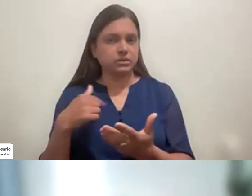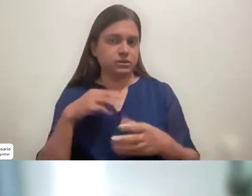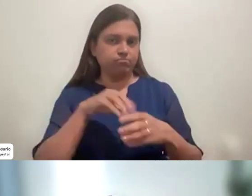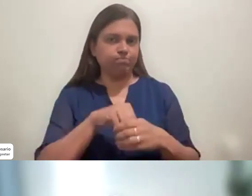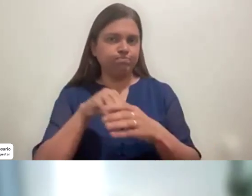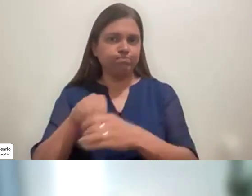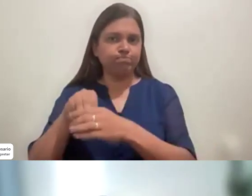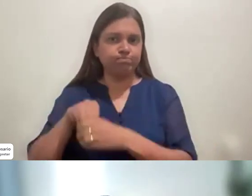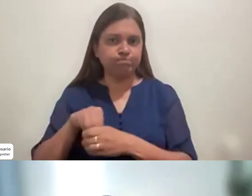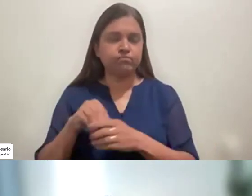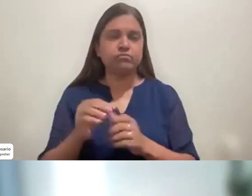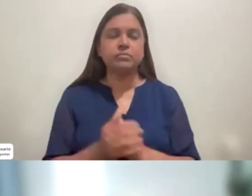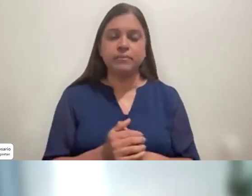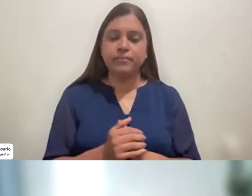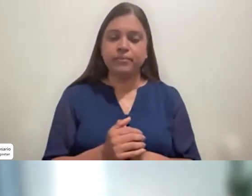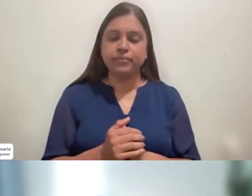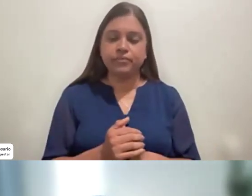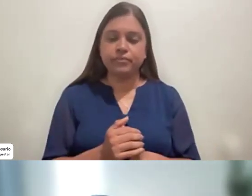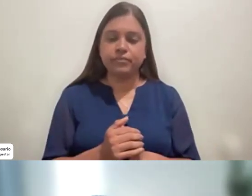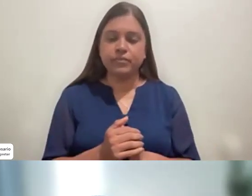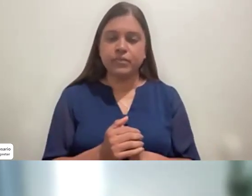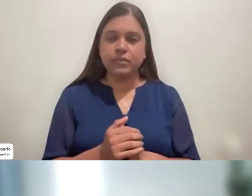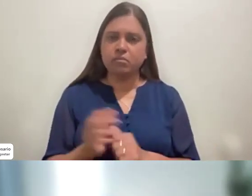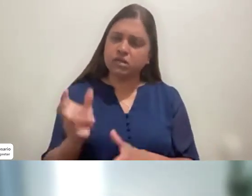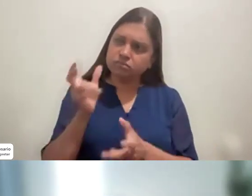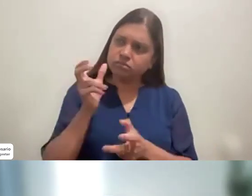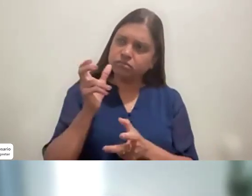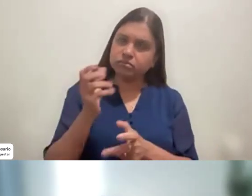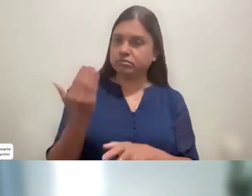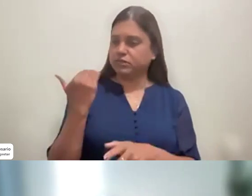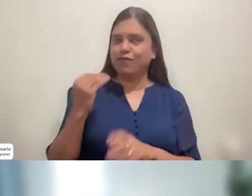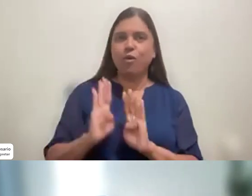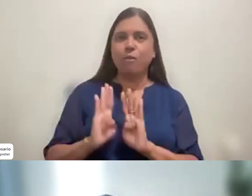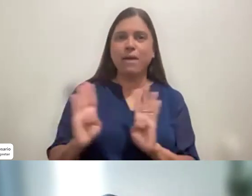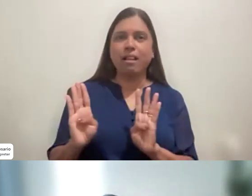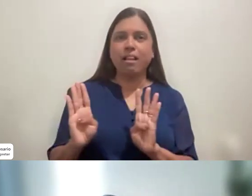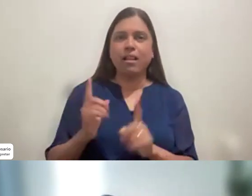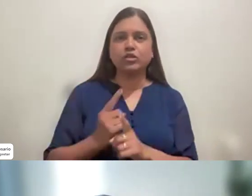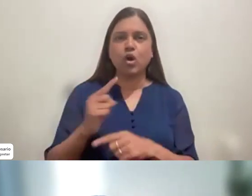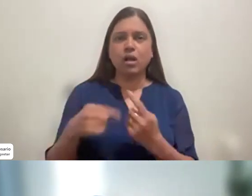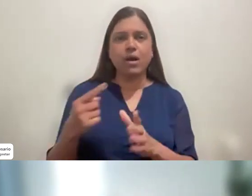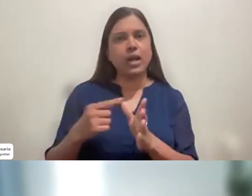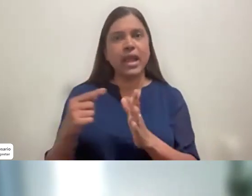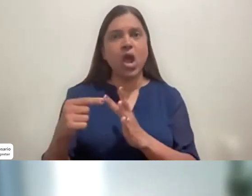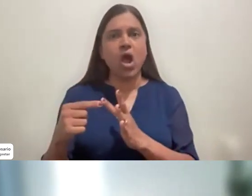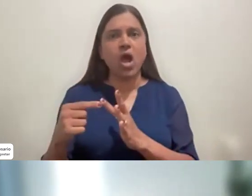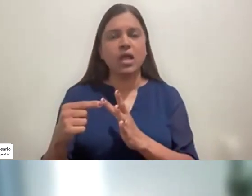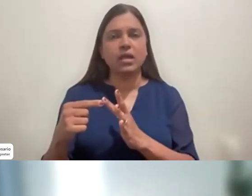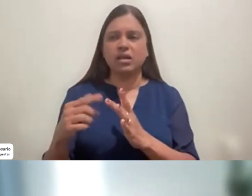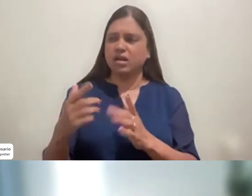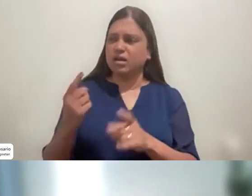And especially because the previous panel also talked about AI, the role of larger language